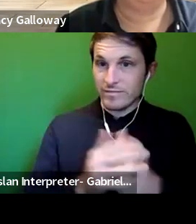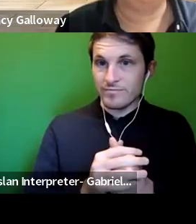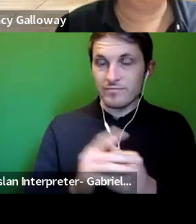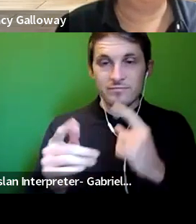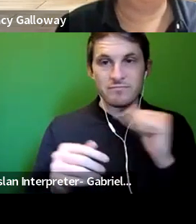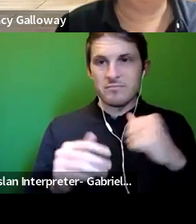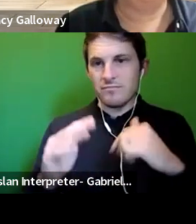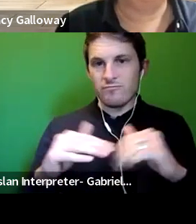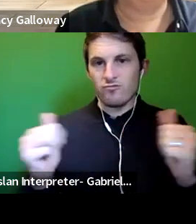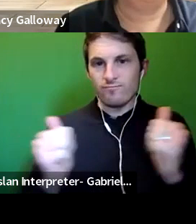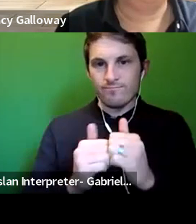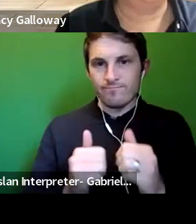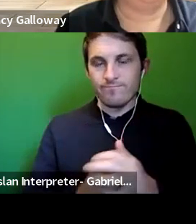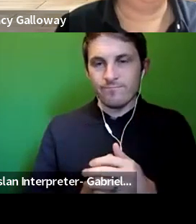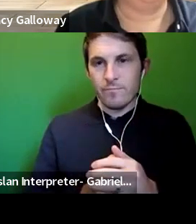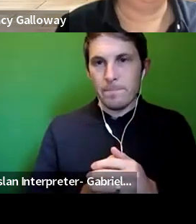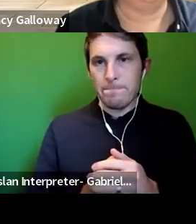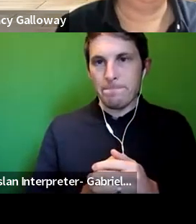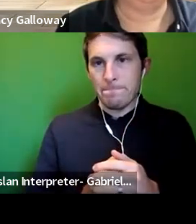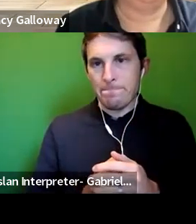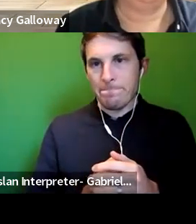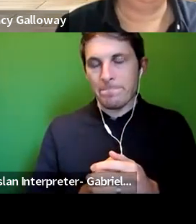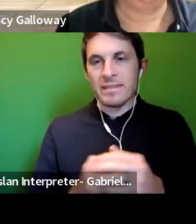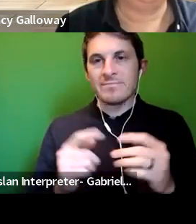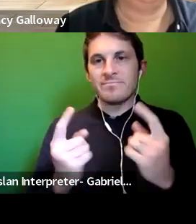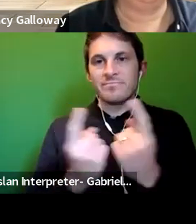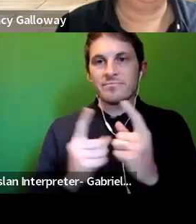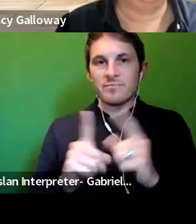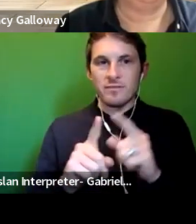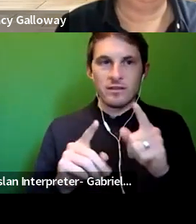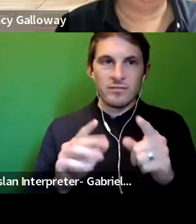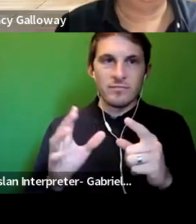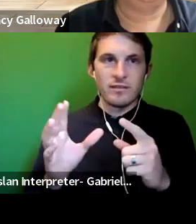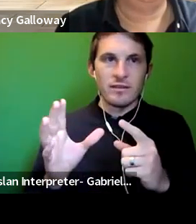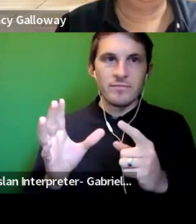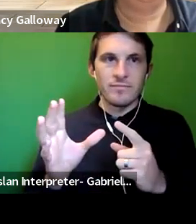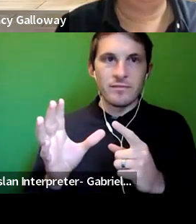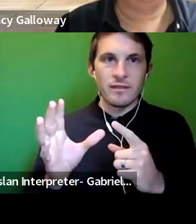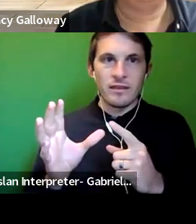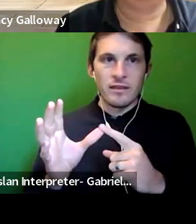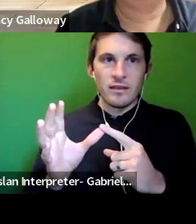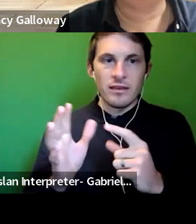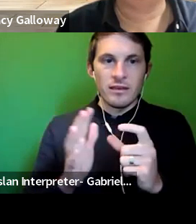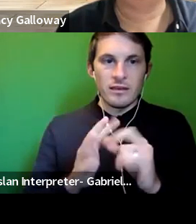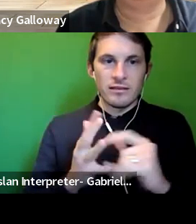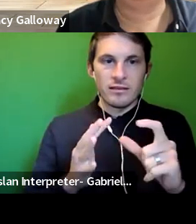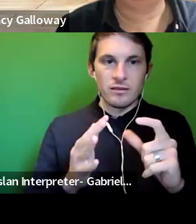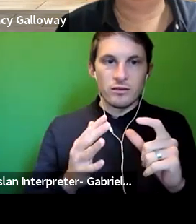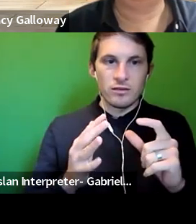couldn't agree more. But stuff like the ADCET community of practice has been almost contingent